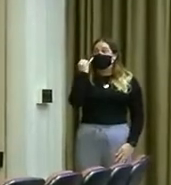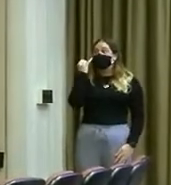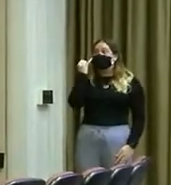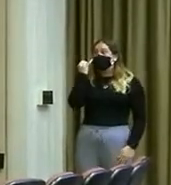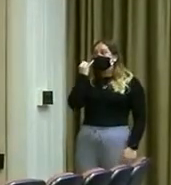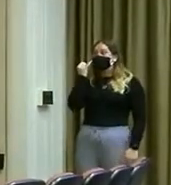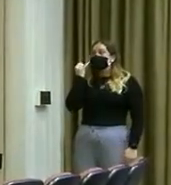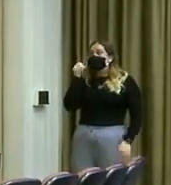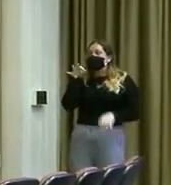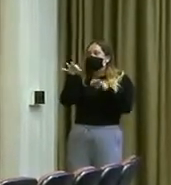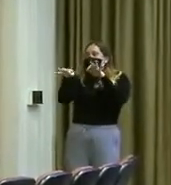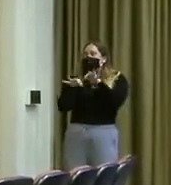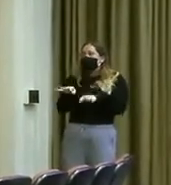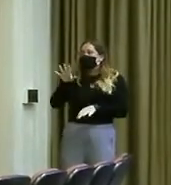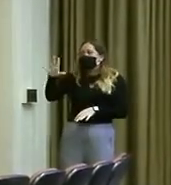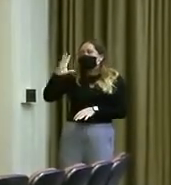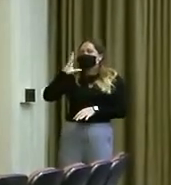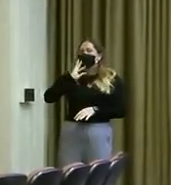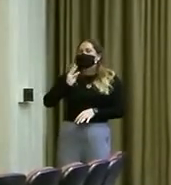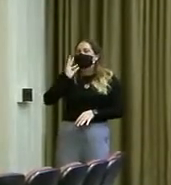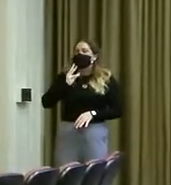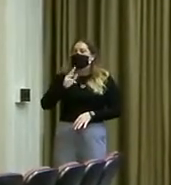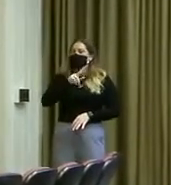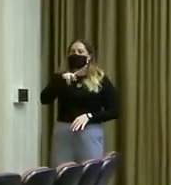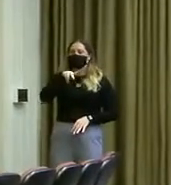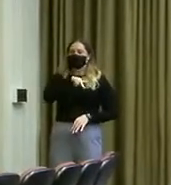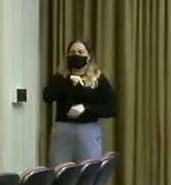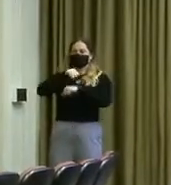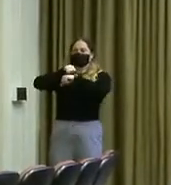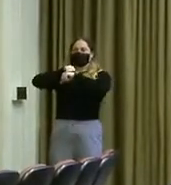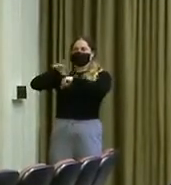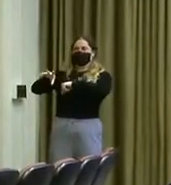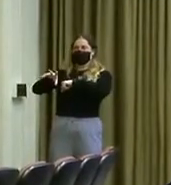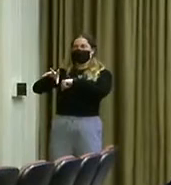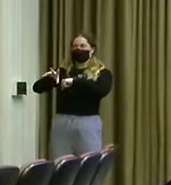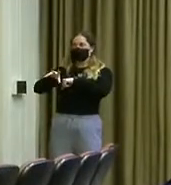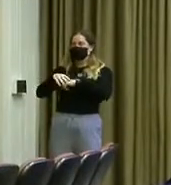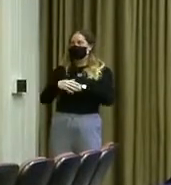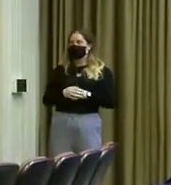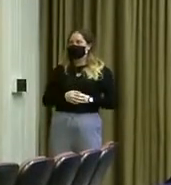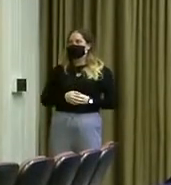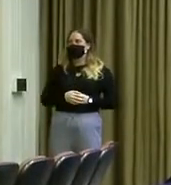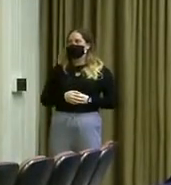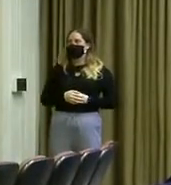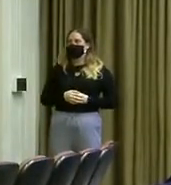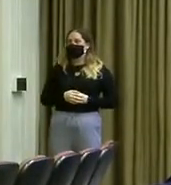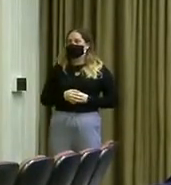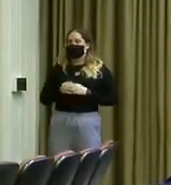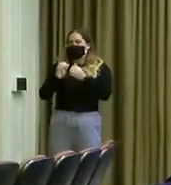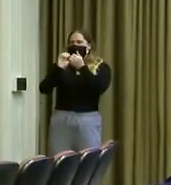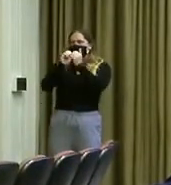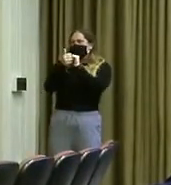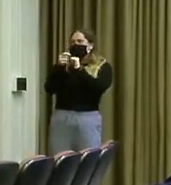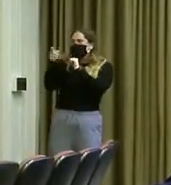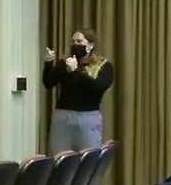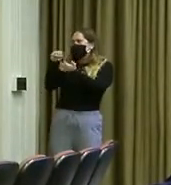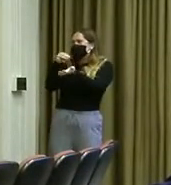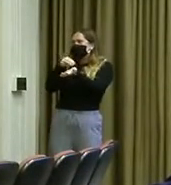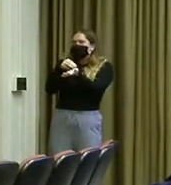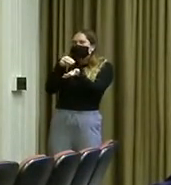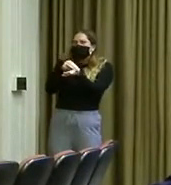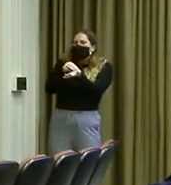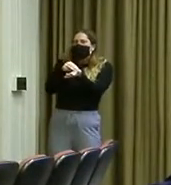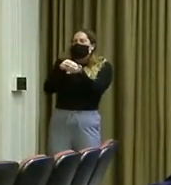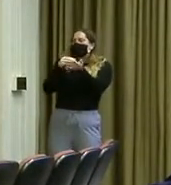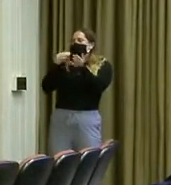about how this experience personally affected you and what it brought to you as clinicians,